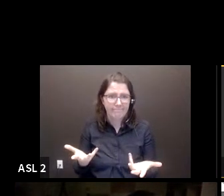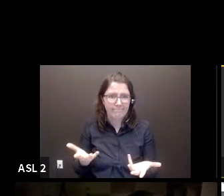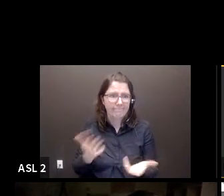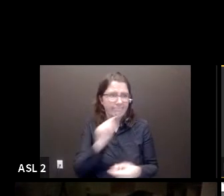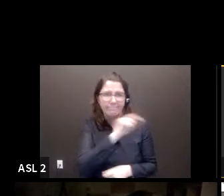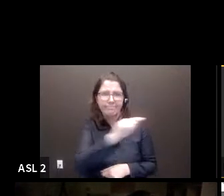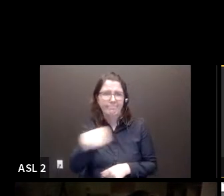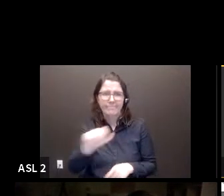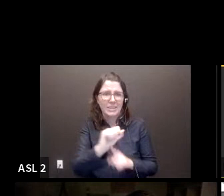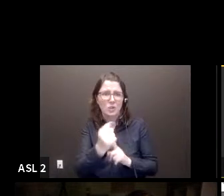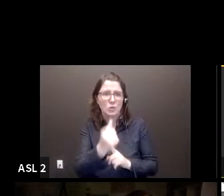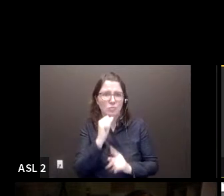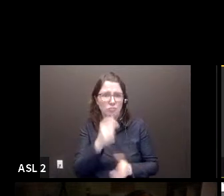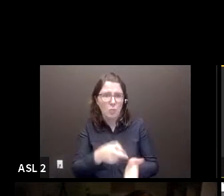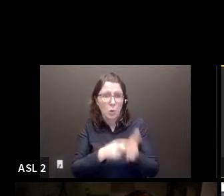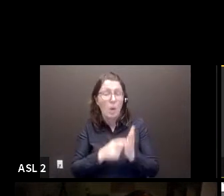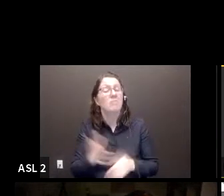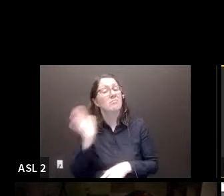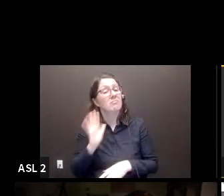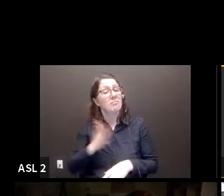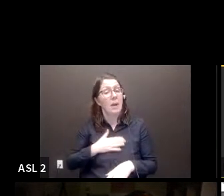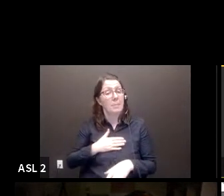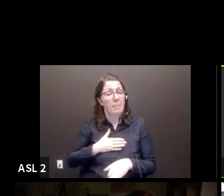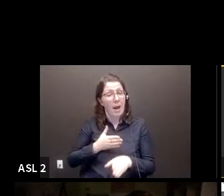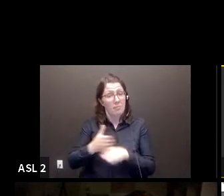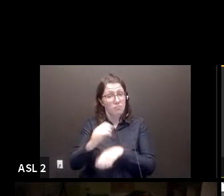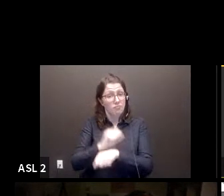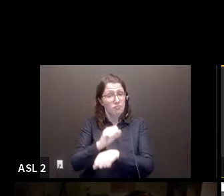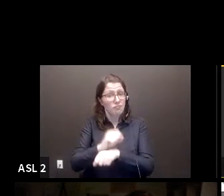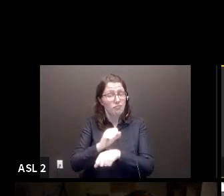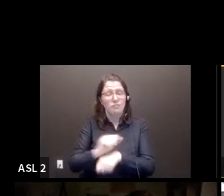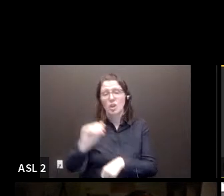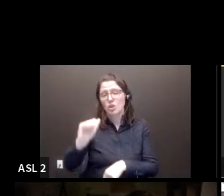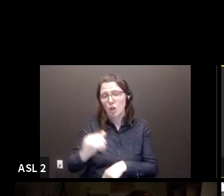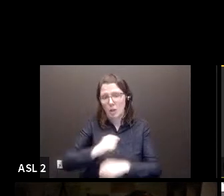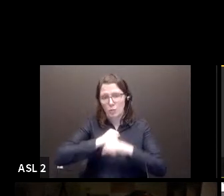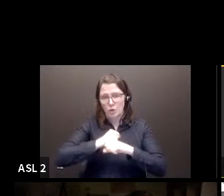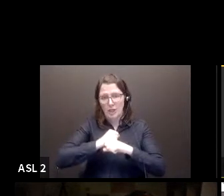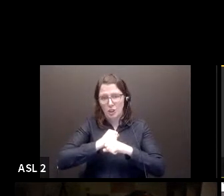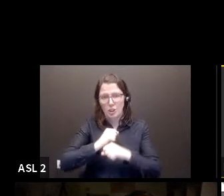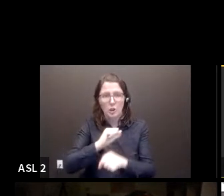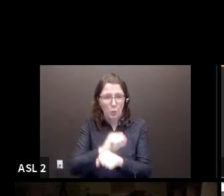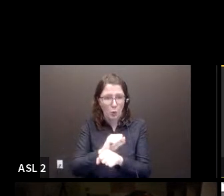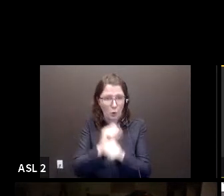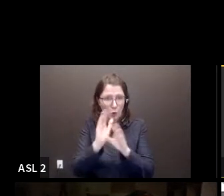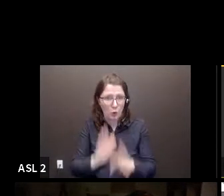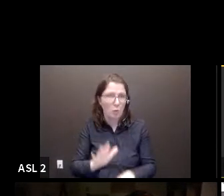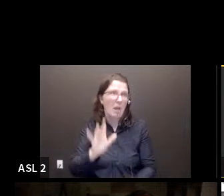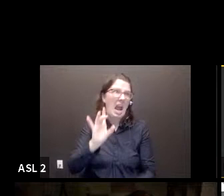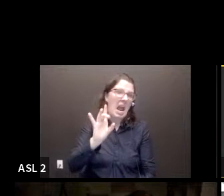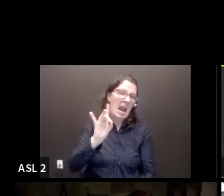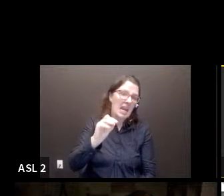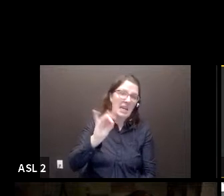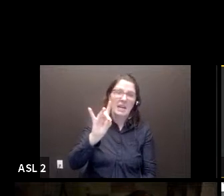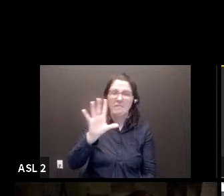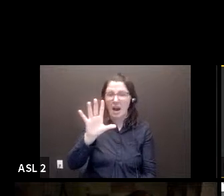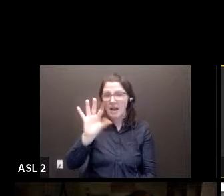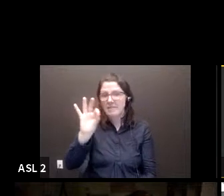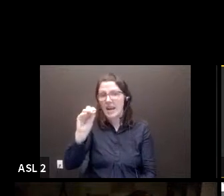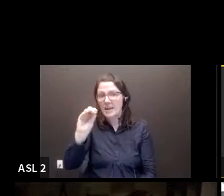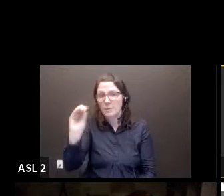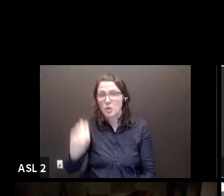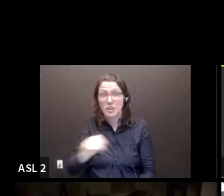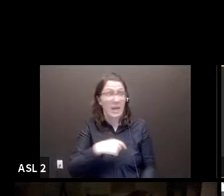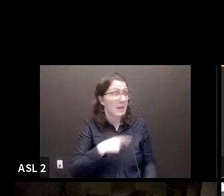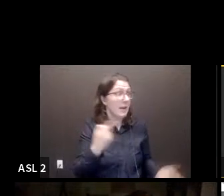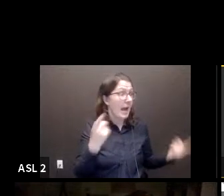work as a child protection worker and like i said to chi slowly in our previous meeting 80 85 90 of the time i didn't need the police but